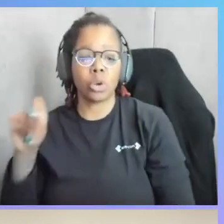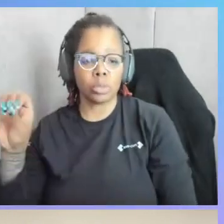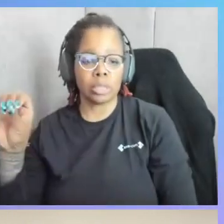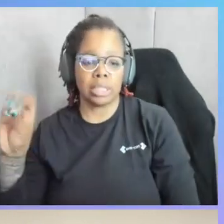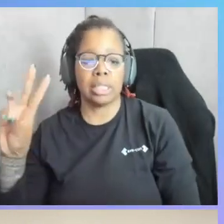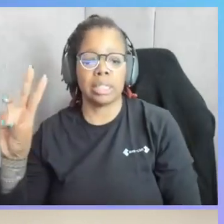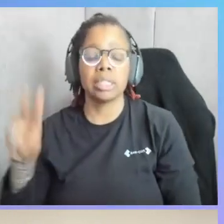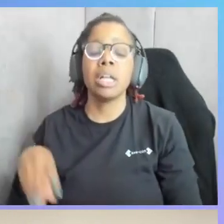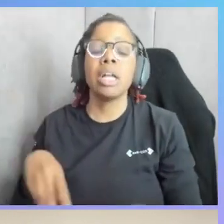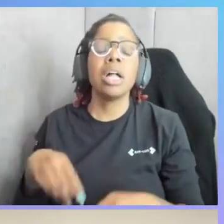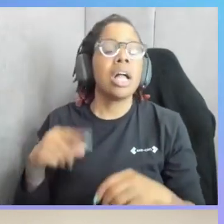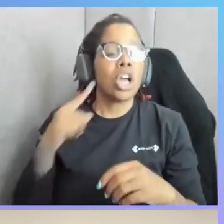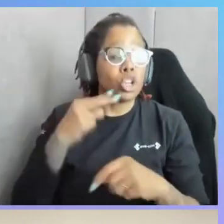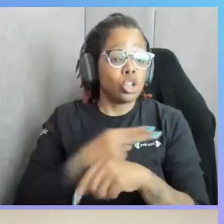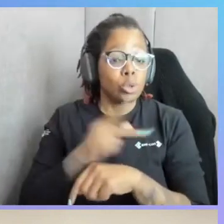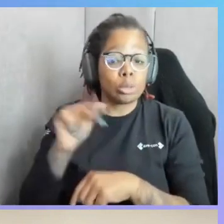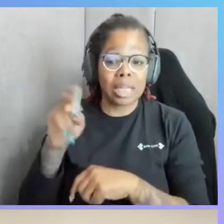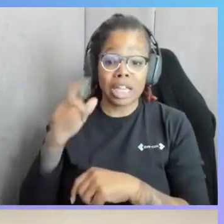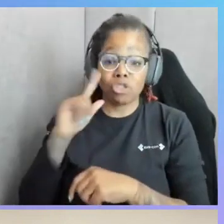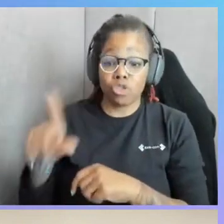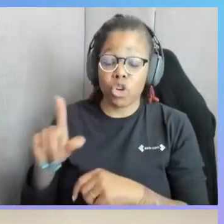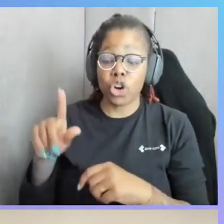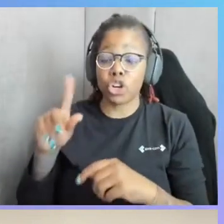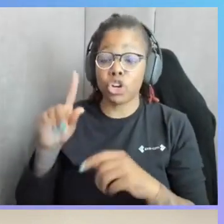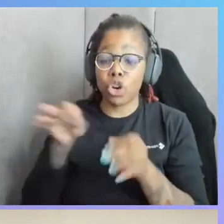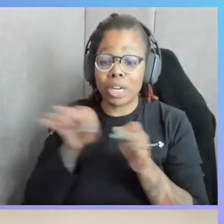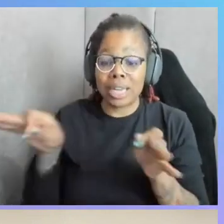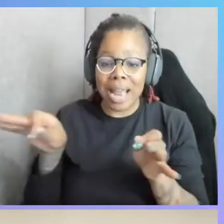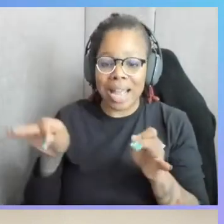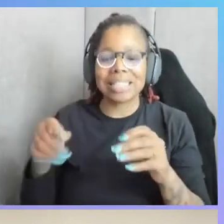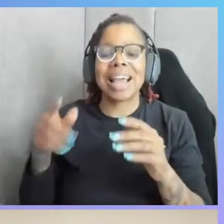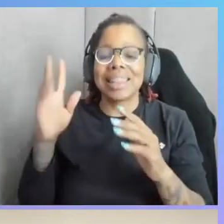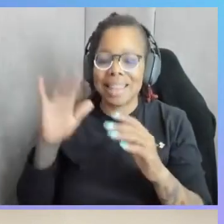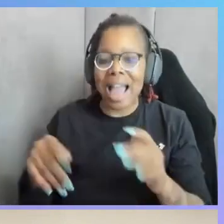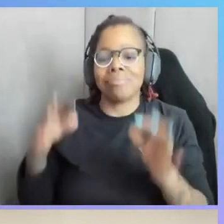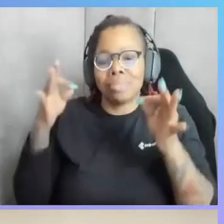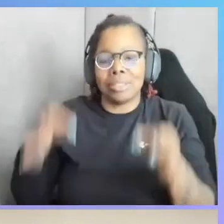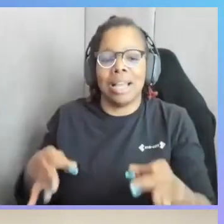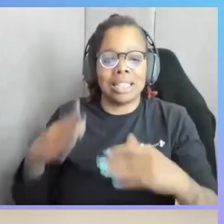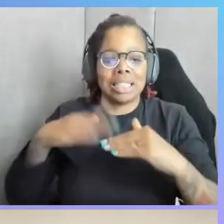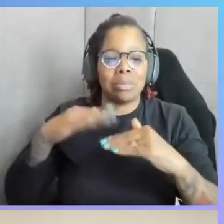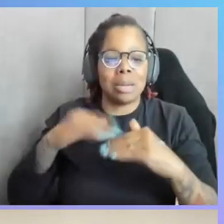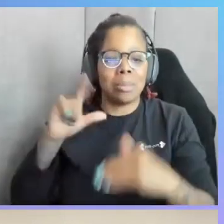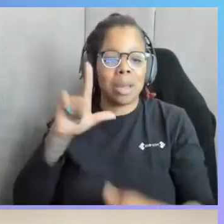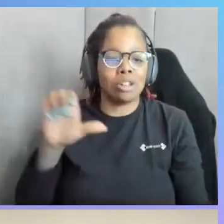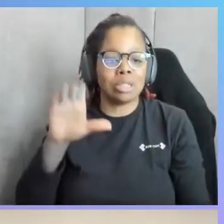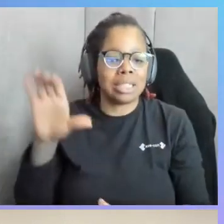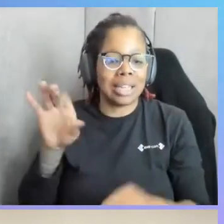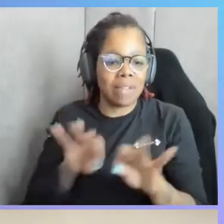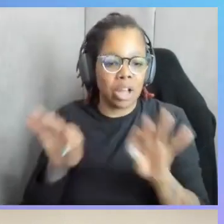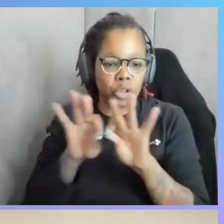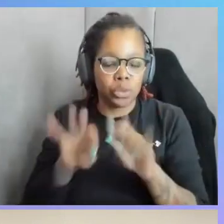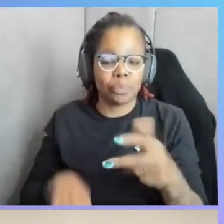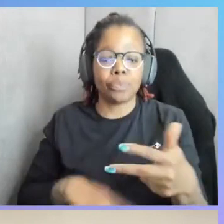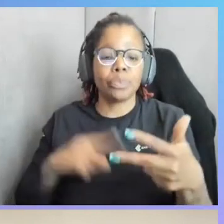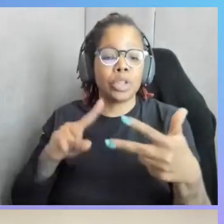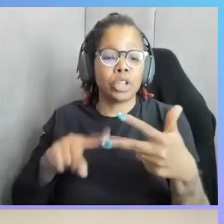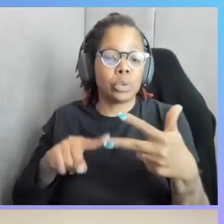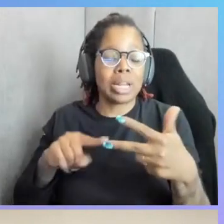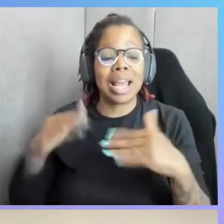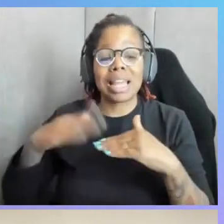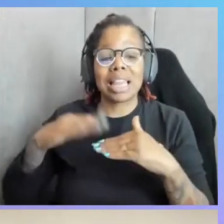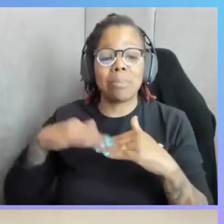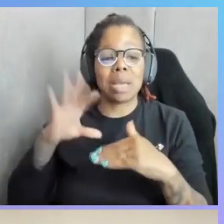your text determines the minimum LC value you need to have. And 3, The minimum font